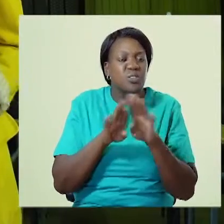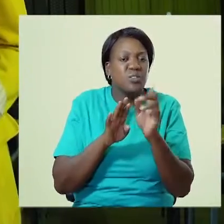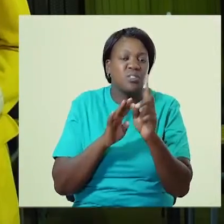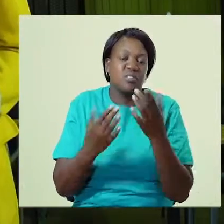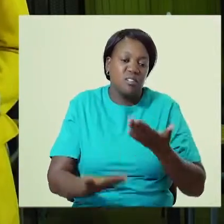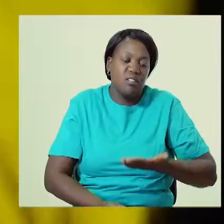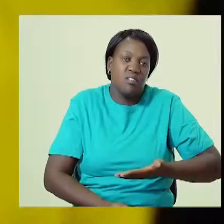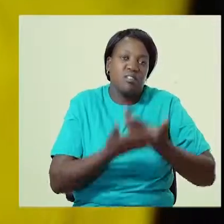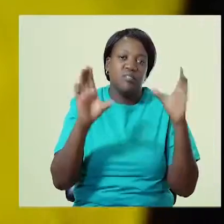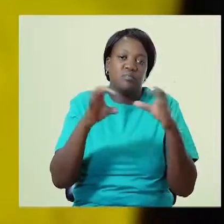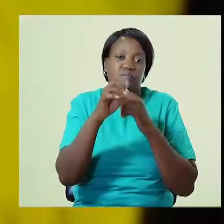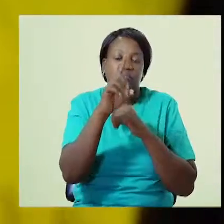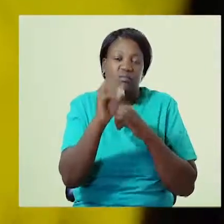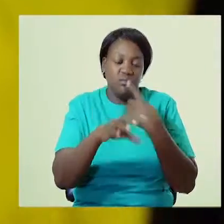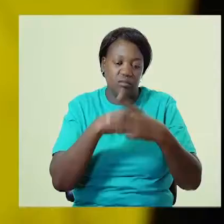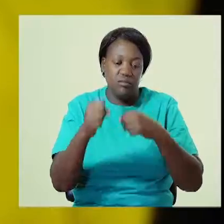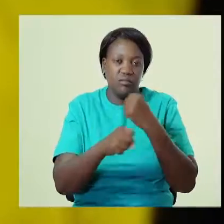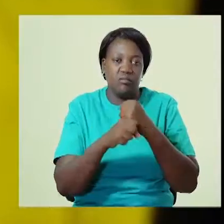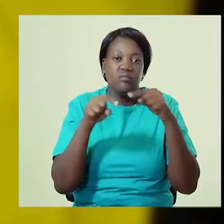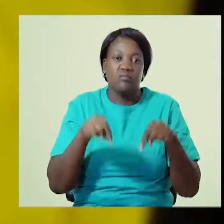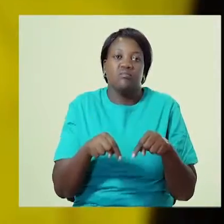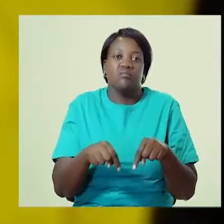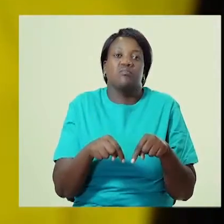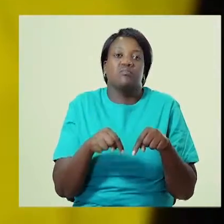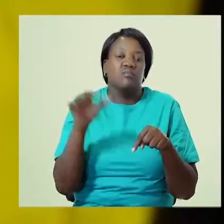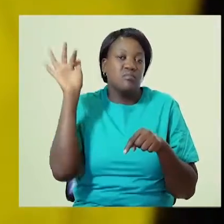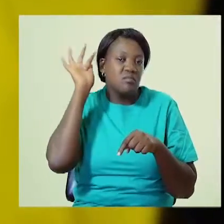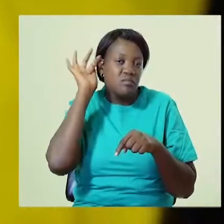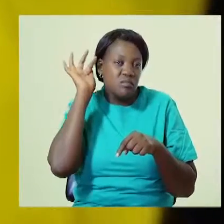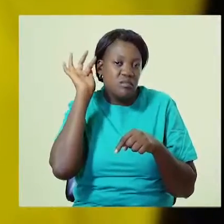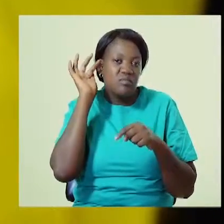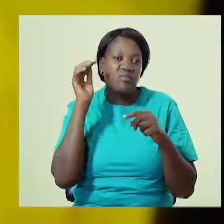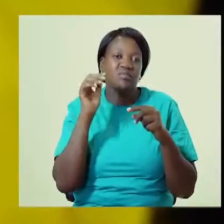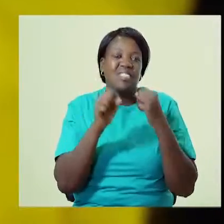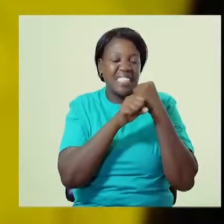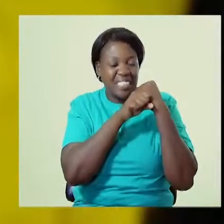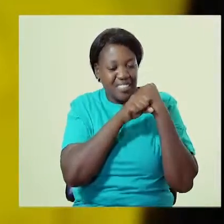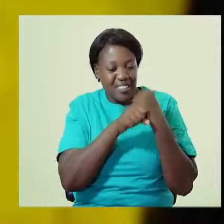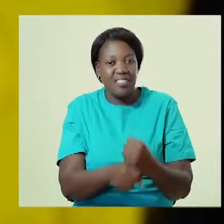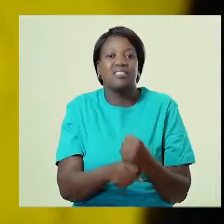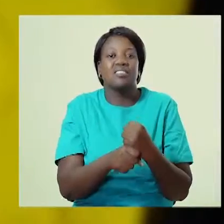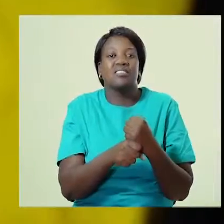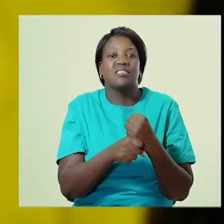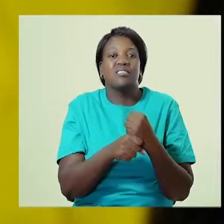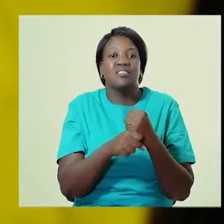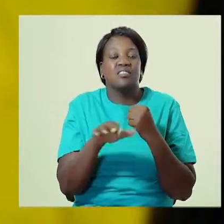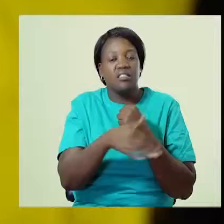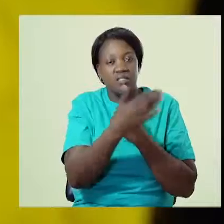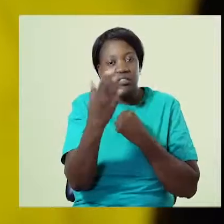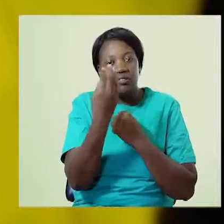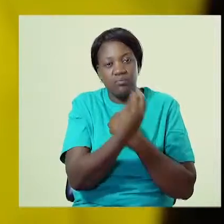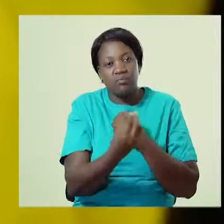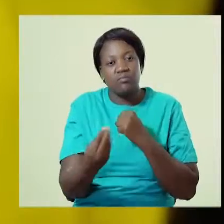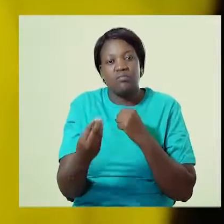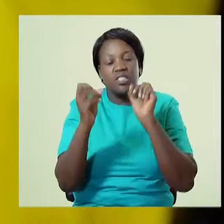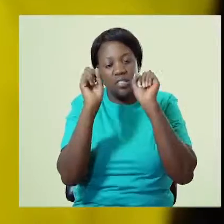assist the grade 10 learners of this year? Listening comprehension is probably the most difficult task for almost all learners and should